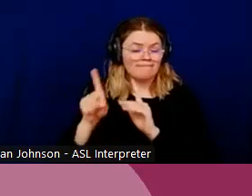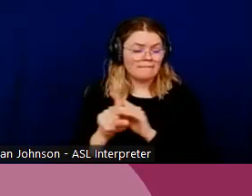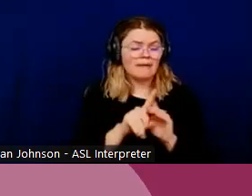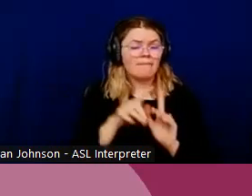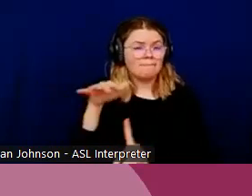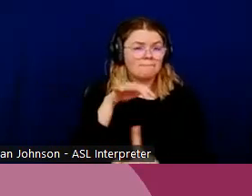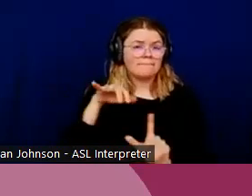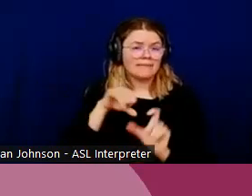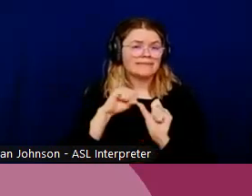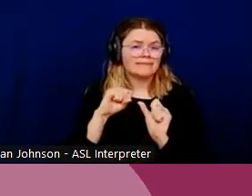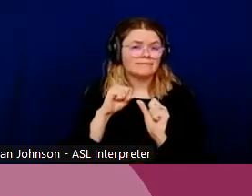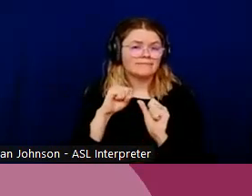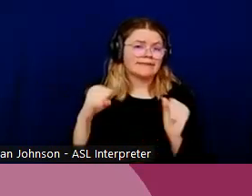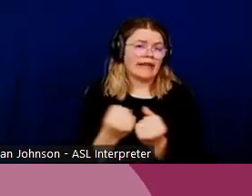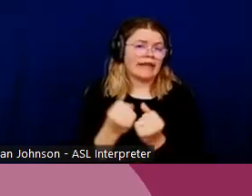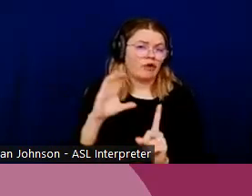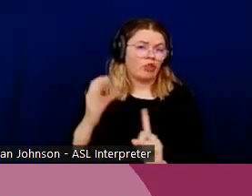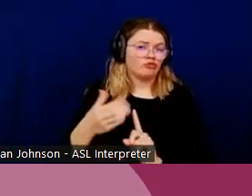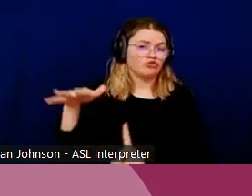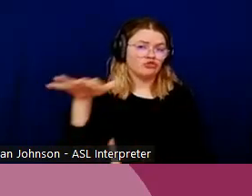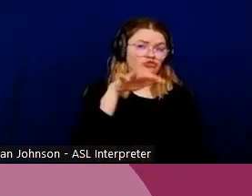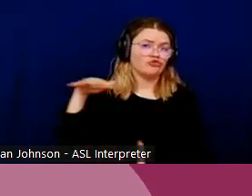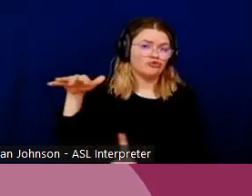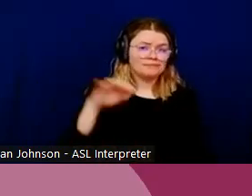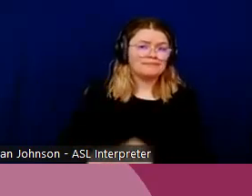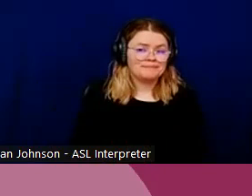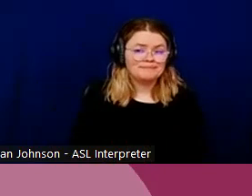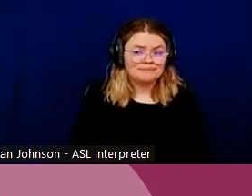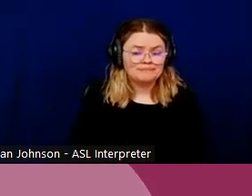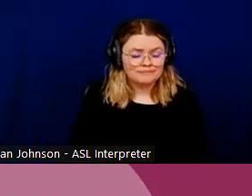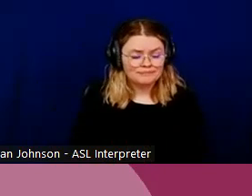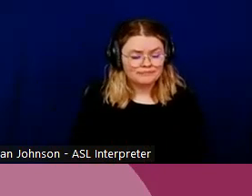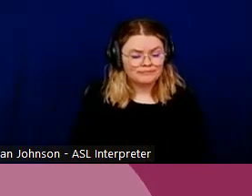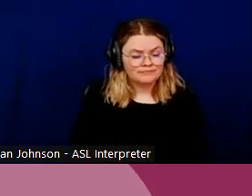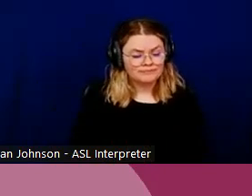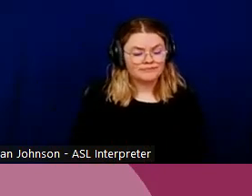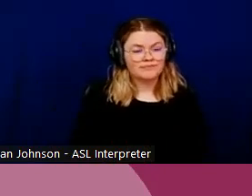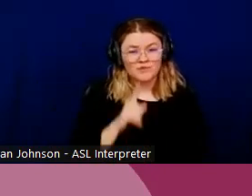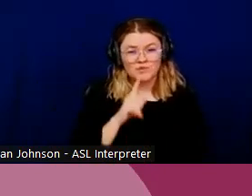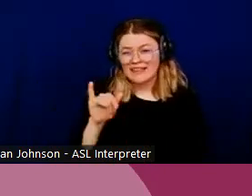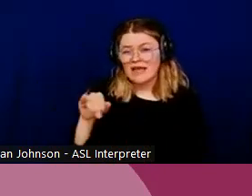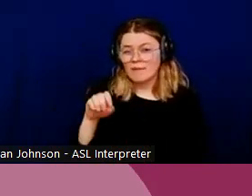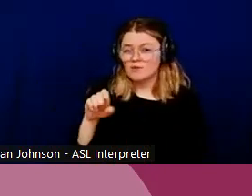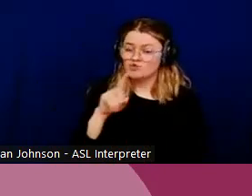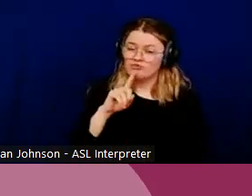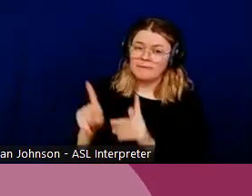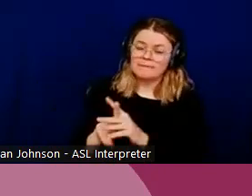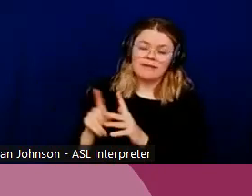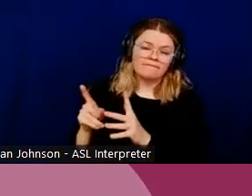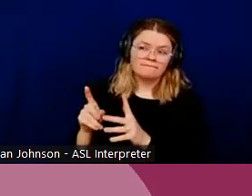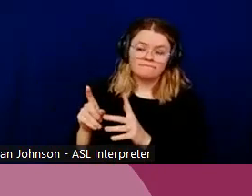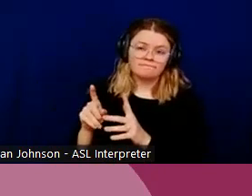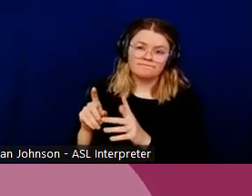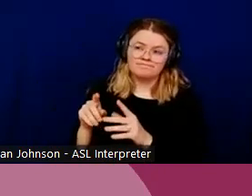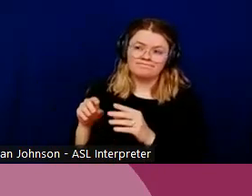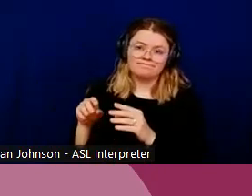is, it goes a long way. It's present everywhere within the media that and the